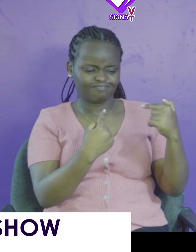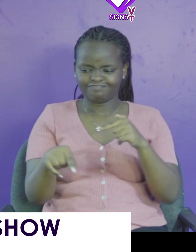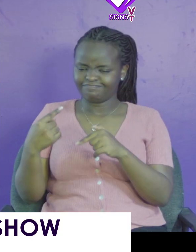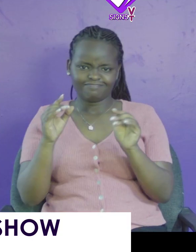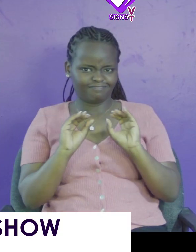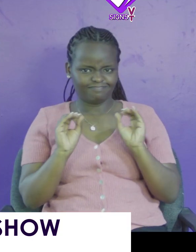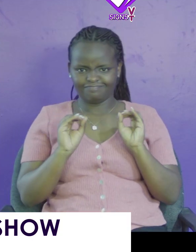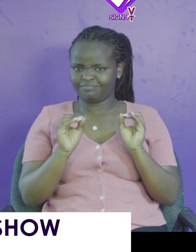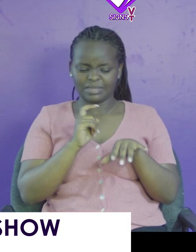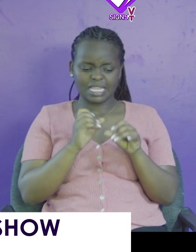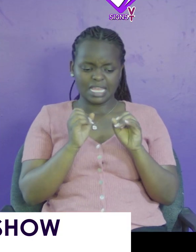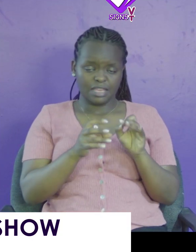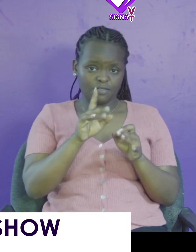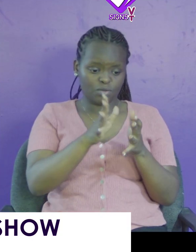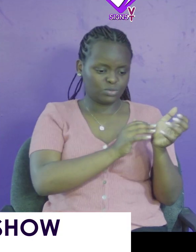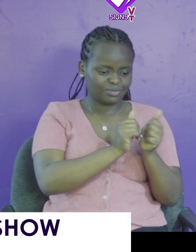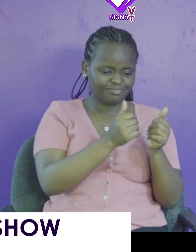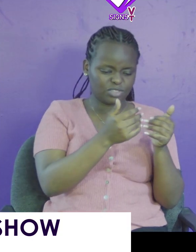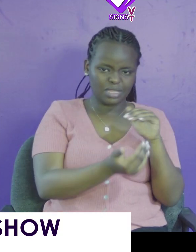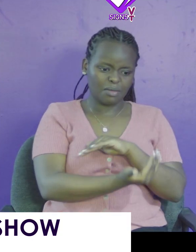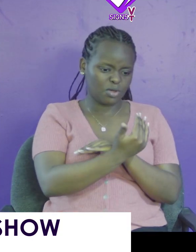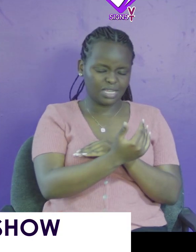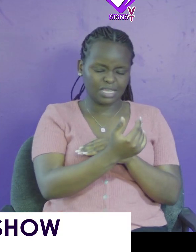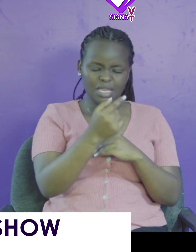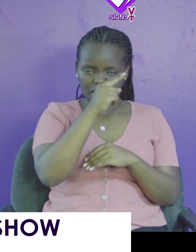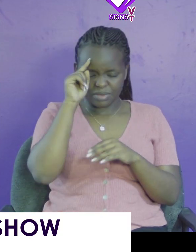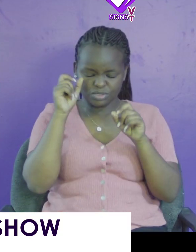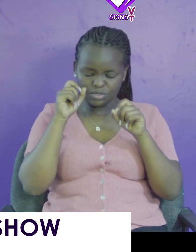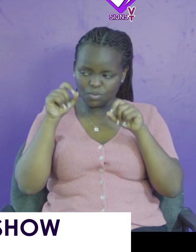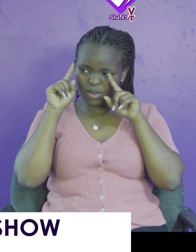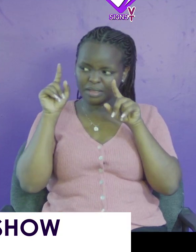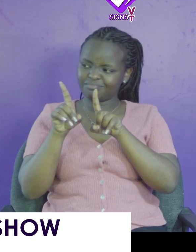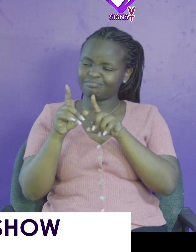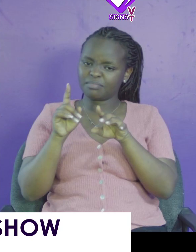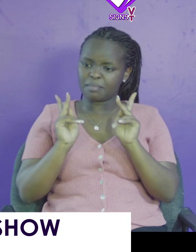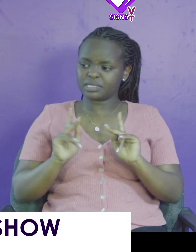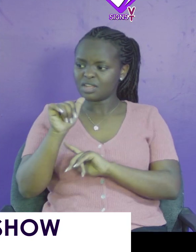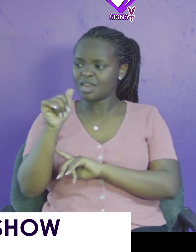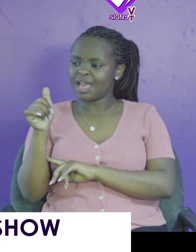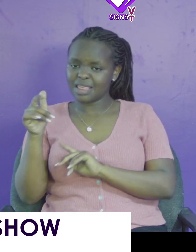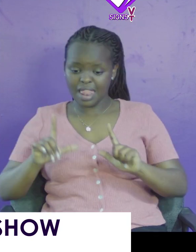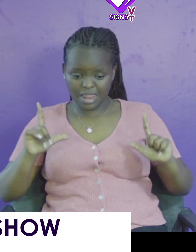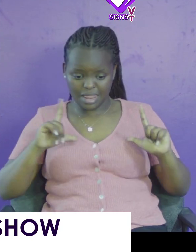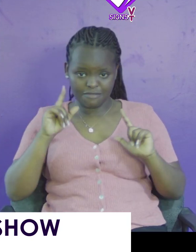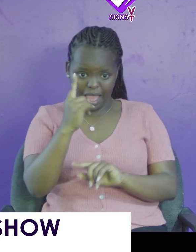in the morning, it is not necessarily because He has woken up someone else. So live as you.